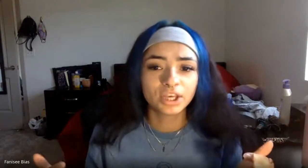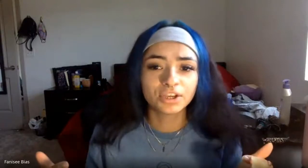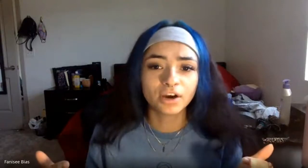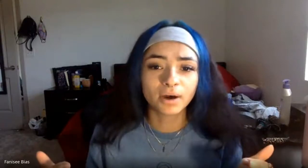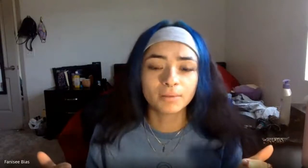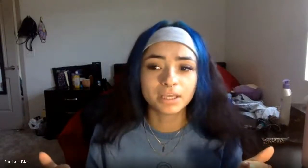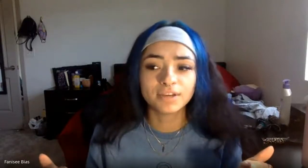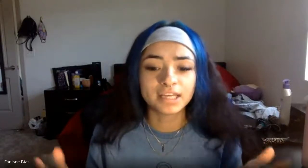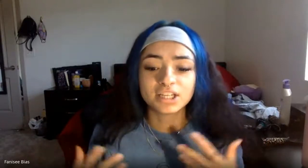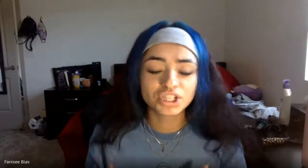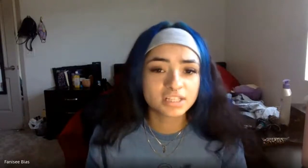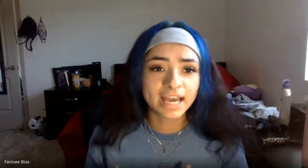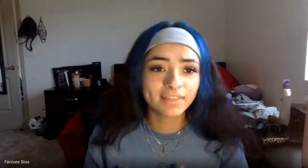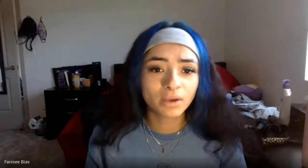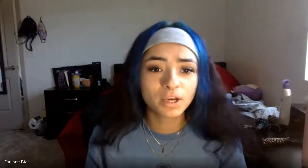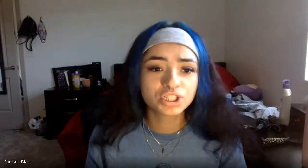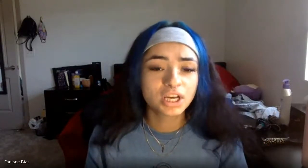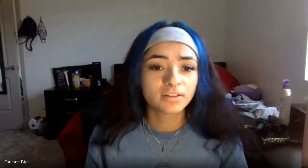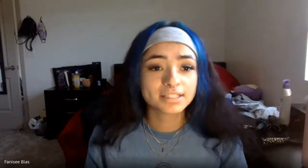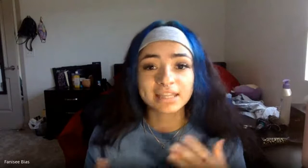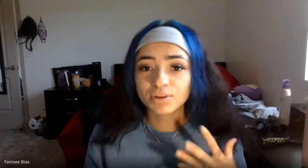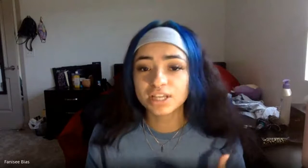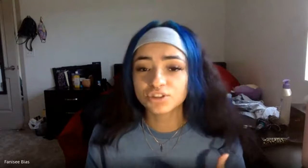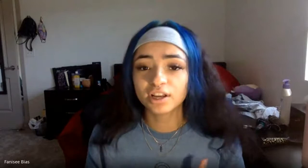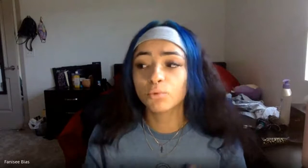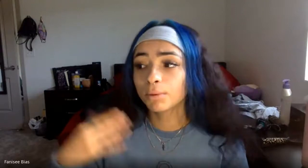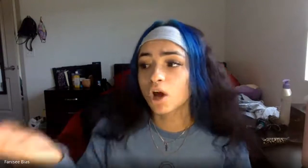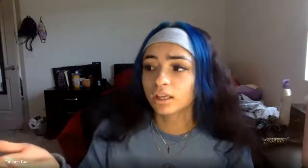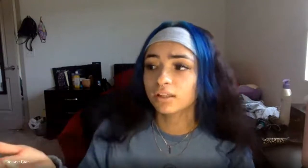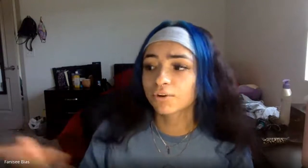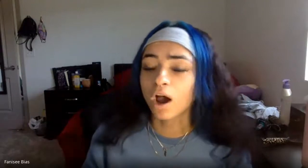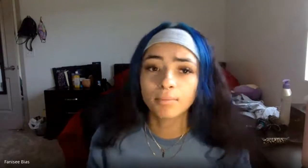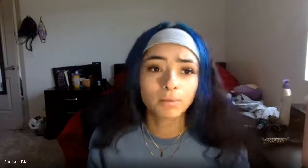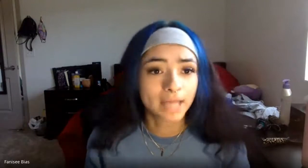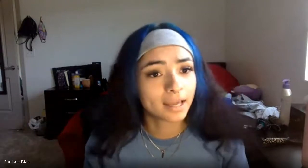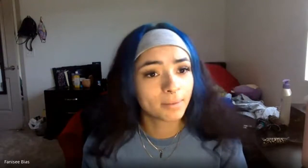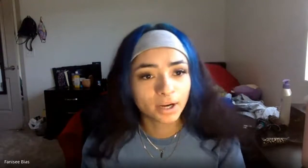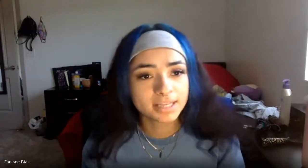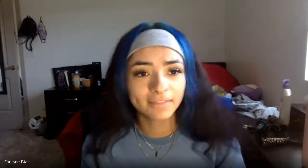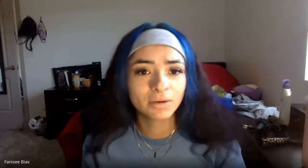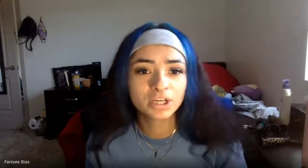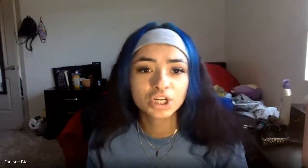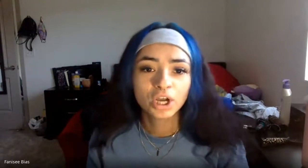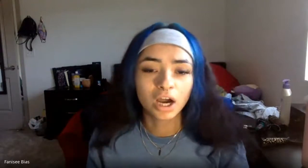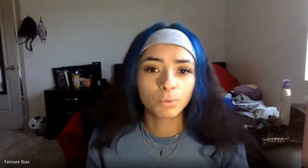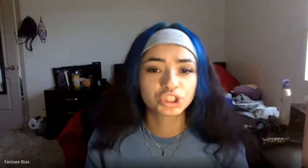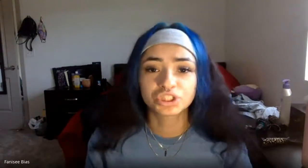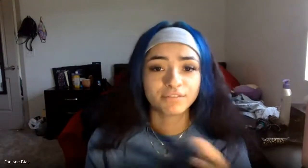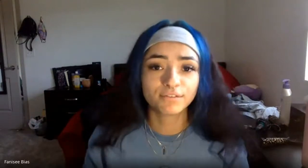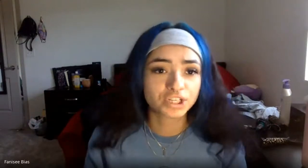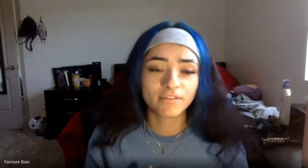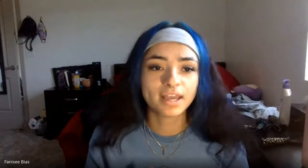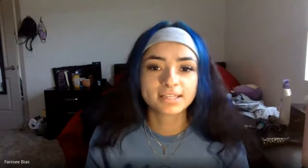like, even indigenous sign languages that started. We'll be talking later on about Black American Sign Language, which